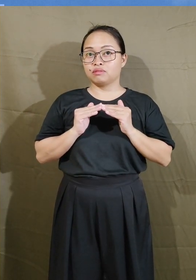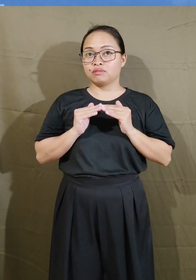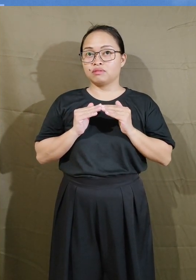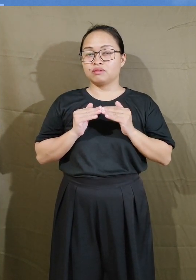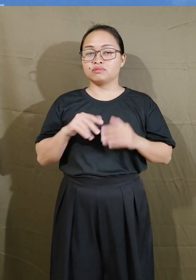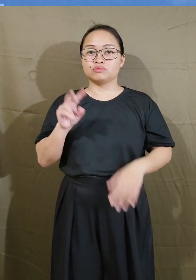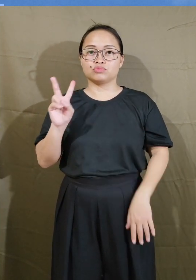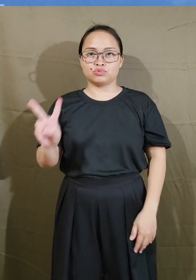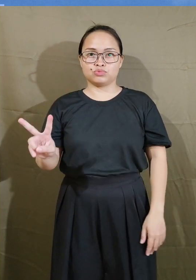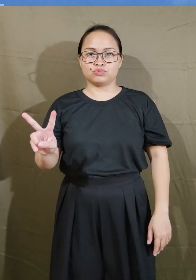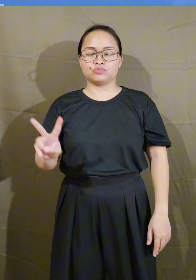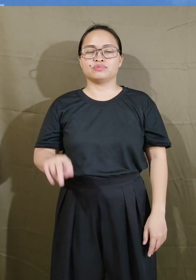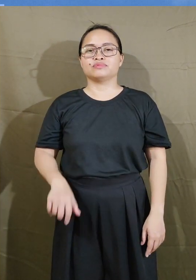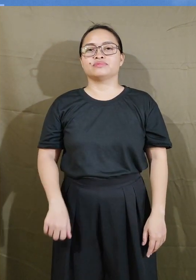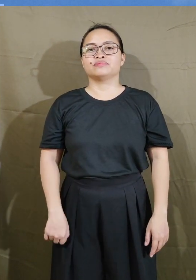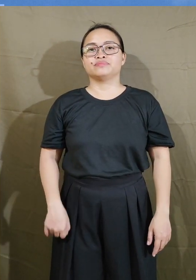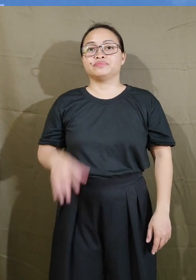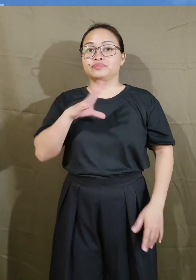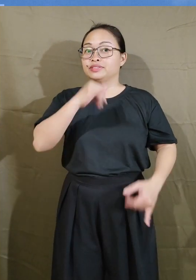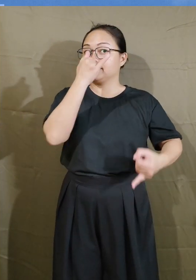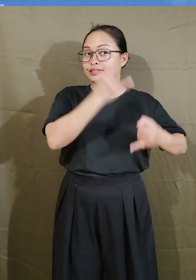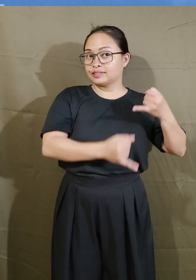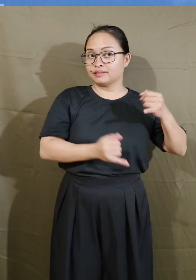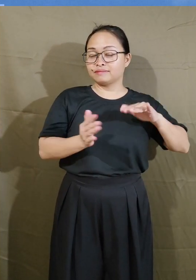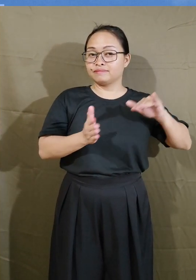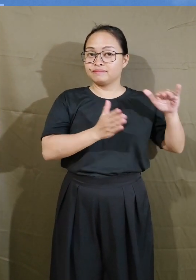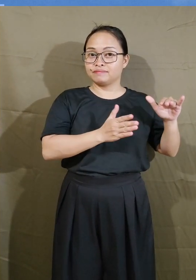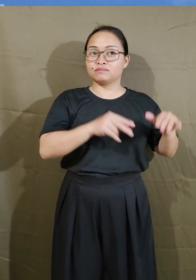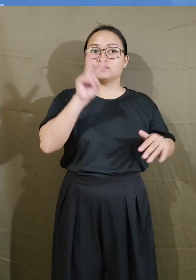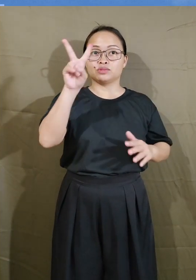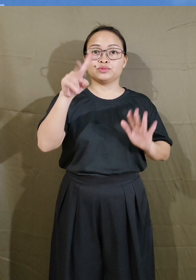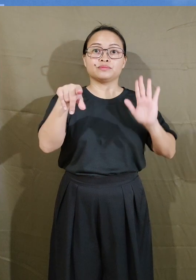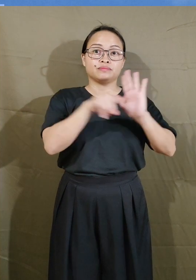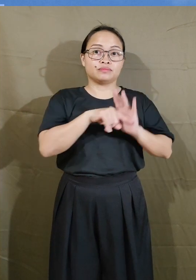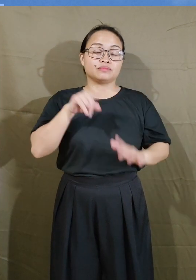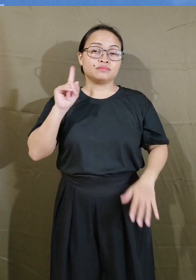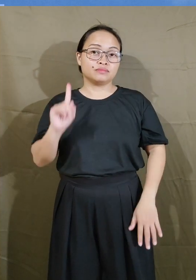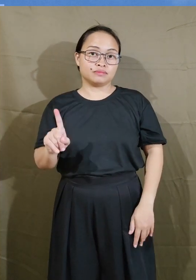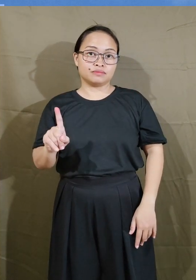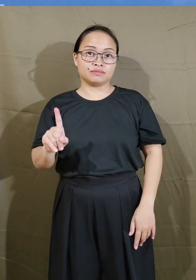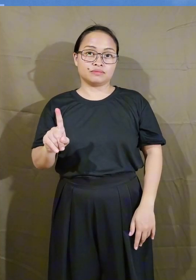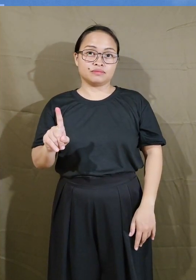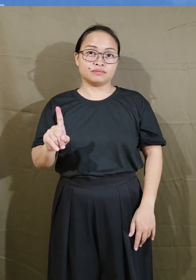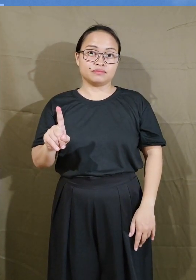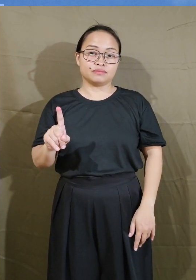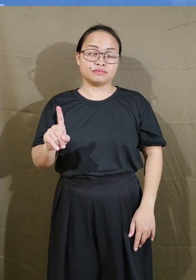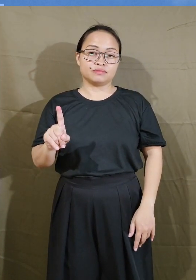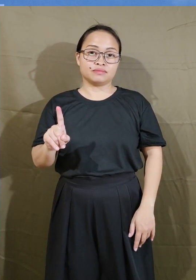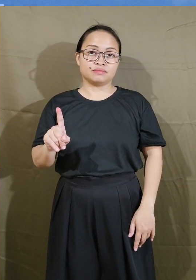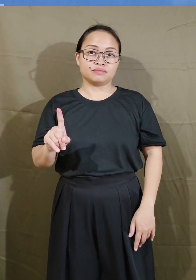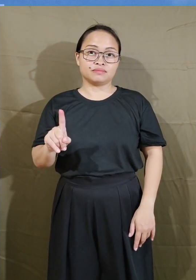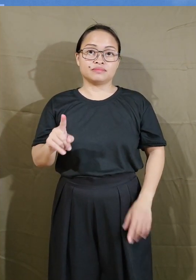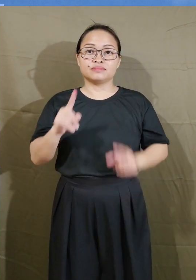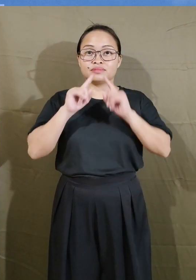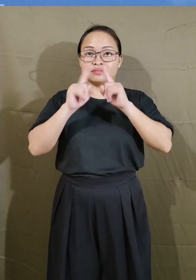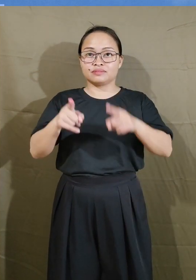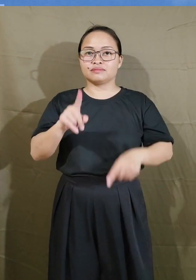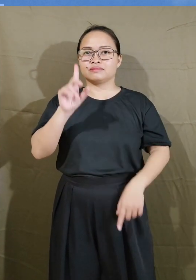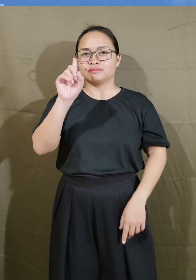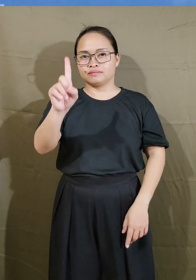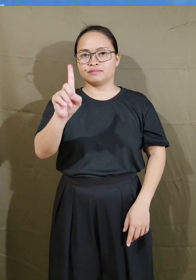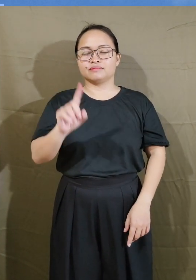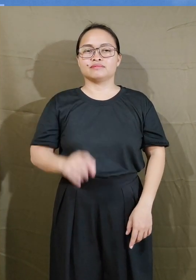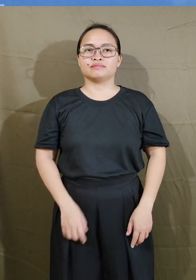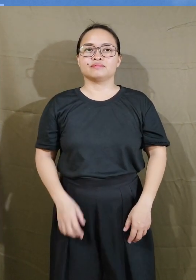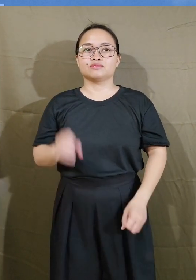it will give us 2. And lastly, 2 minus 1, the answer